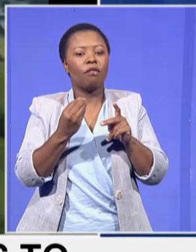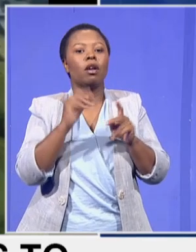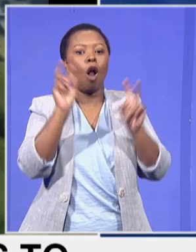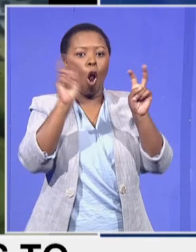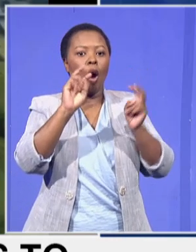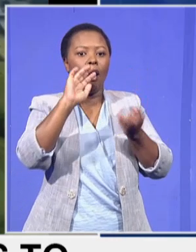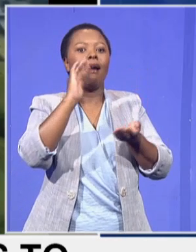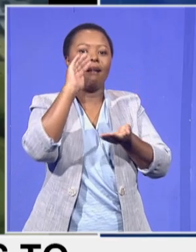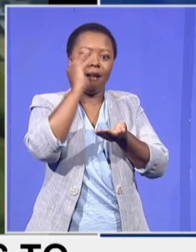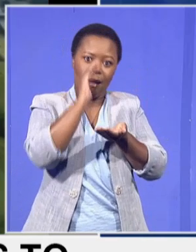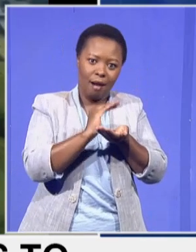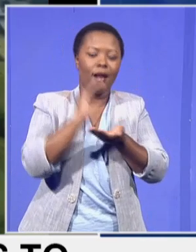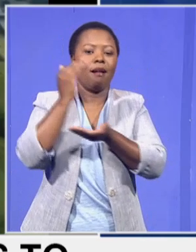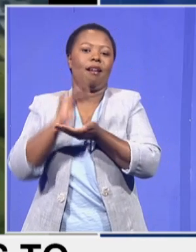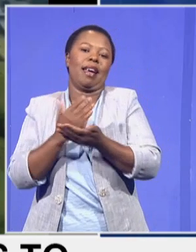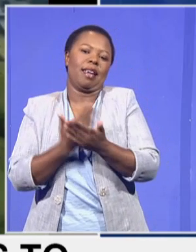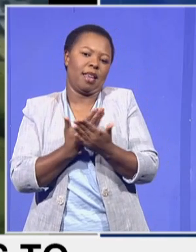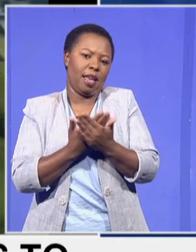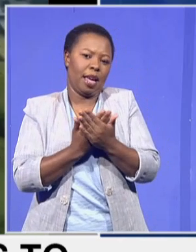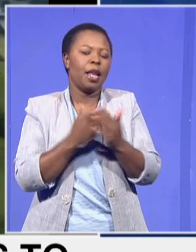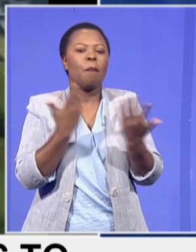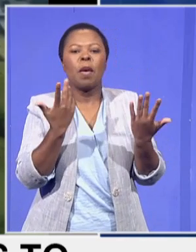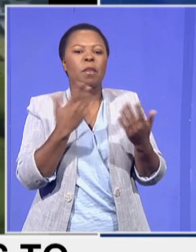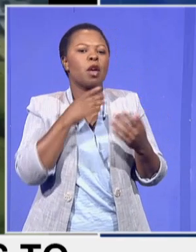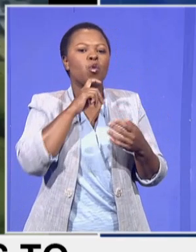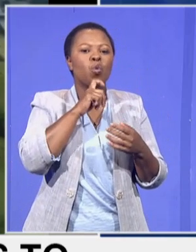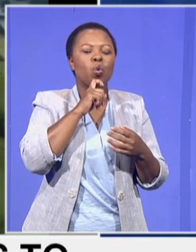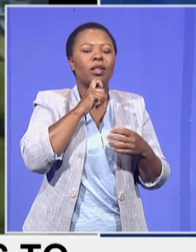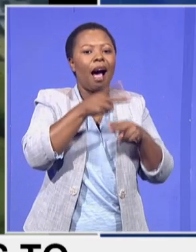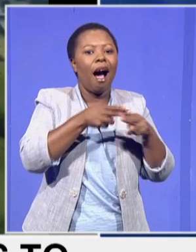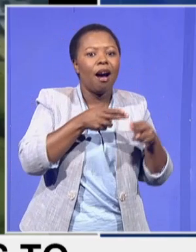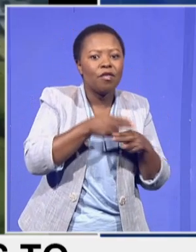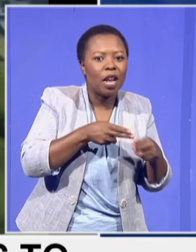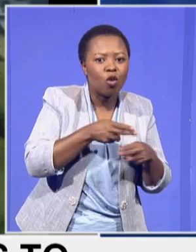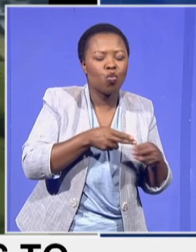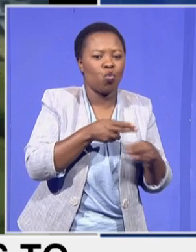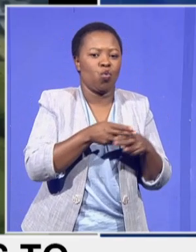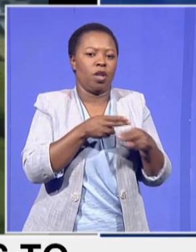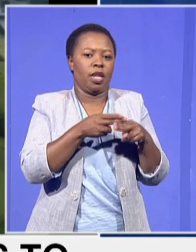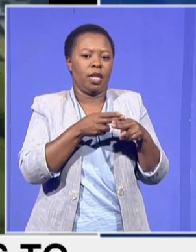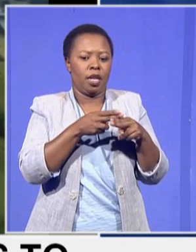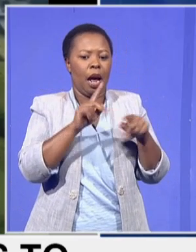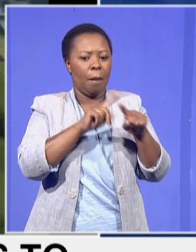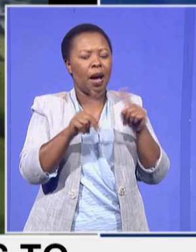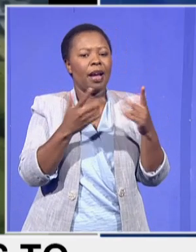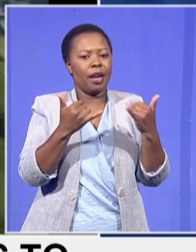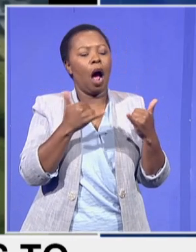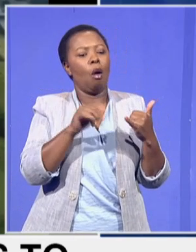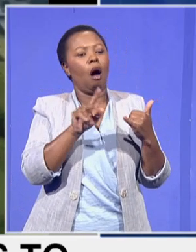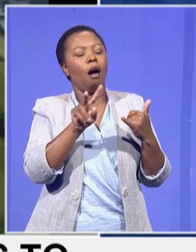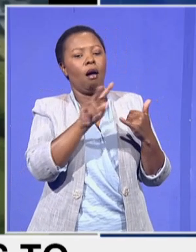we've announced also yesterday afternoon, and what we're currently experiencing, we're doing that.